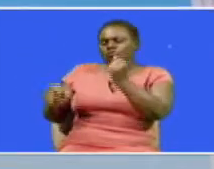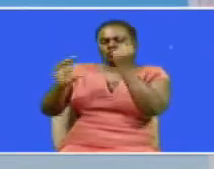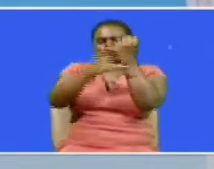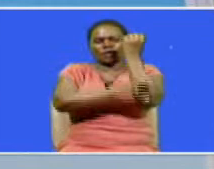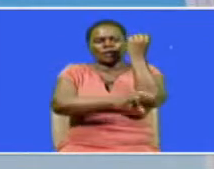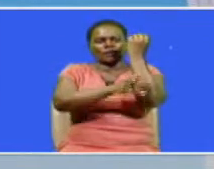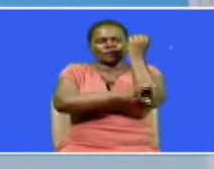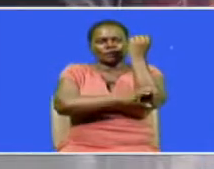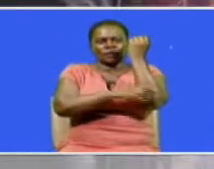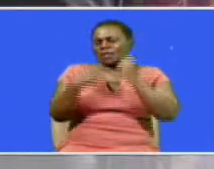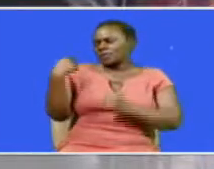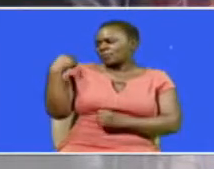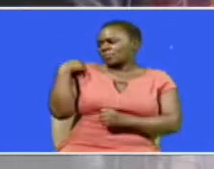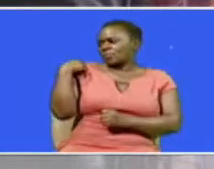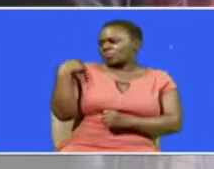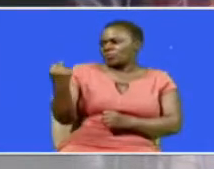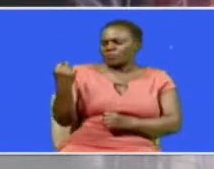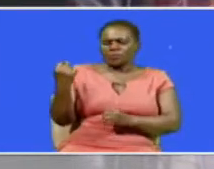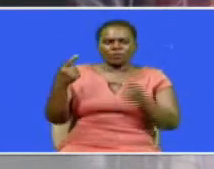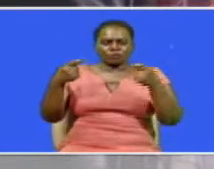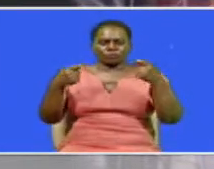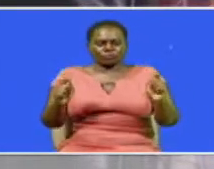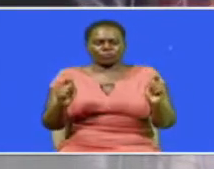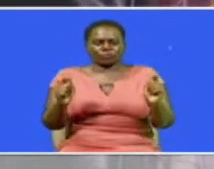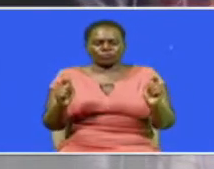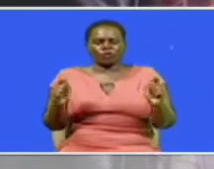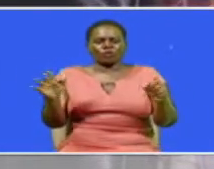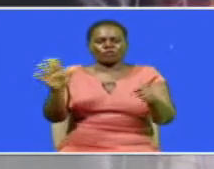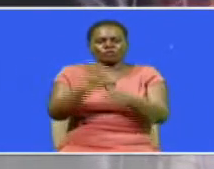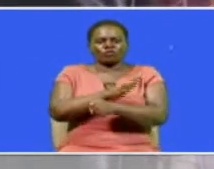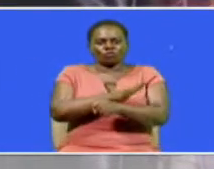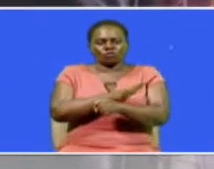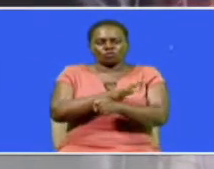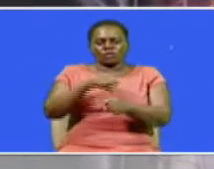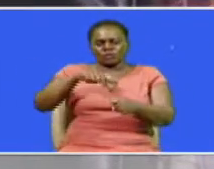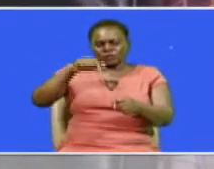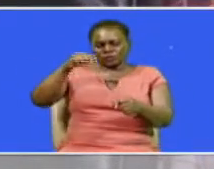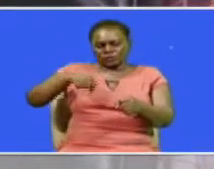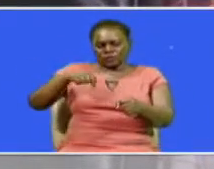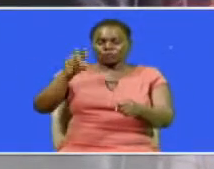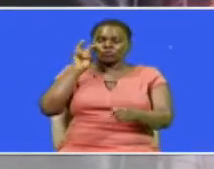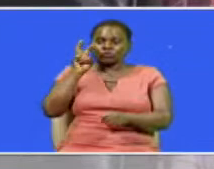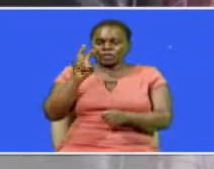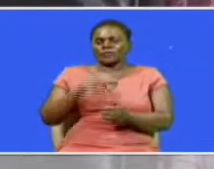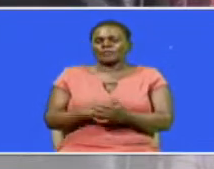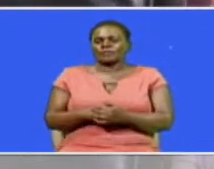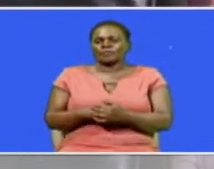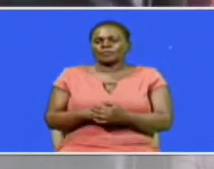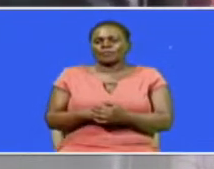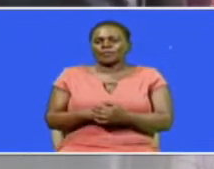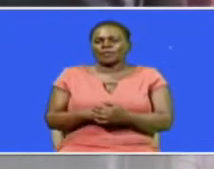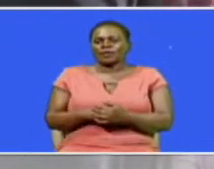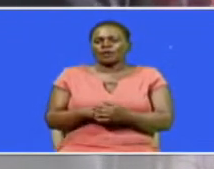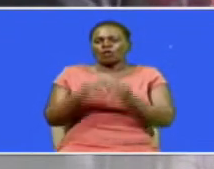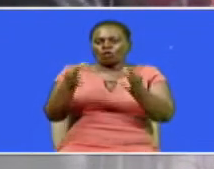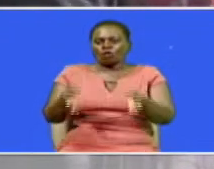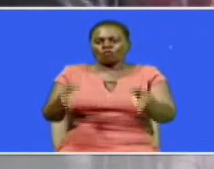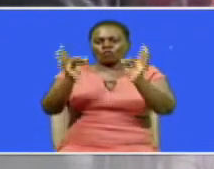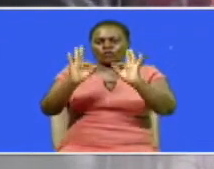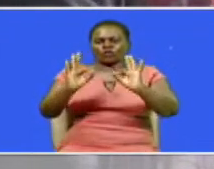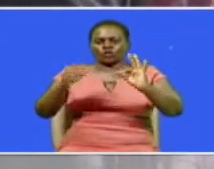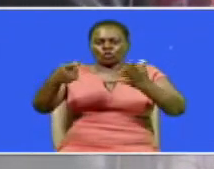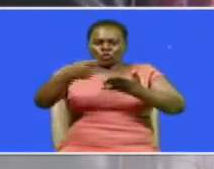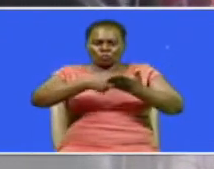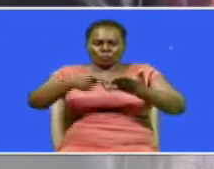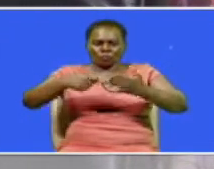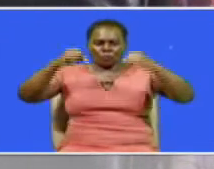These recent efforts have culminated into what we are witnessing today. That is the formal execution